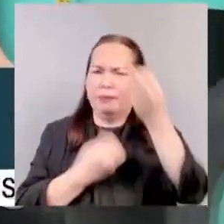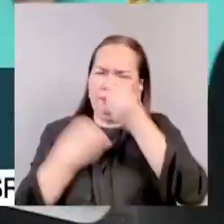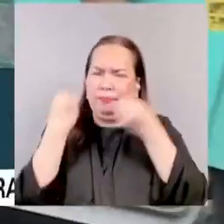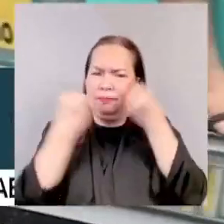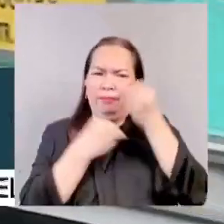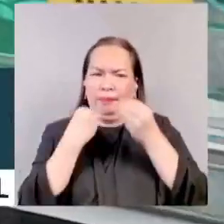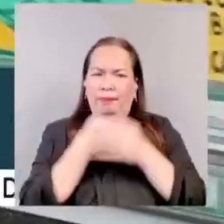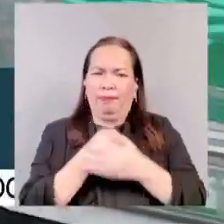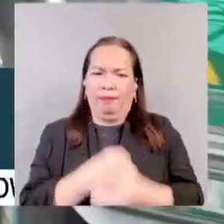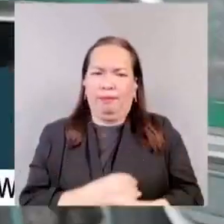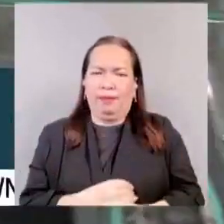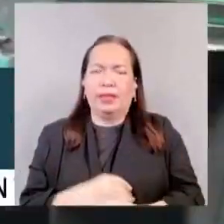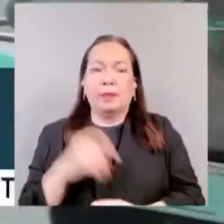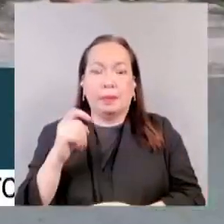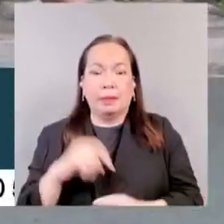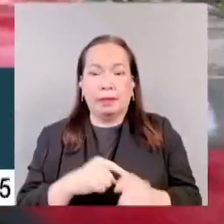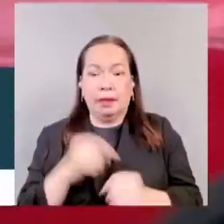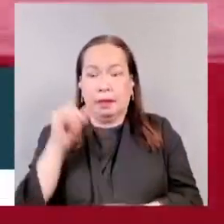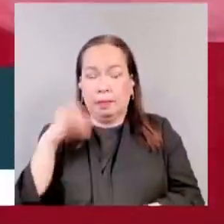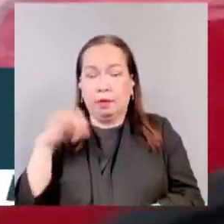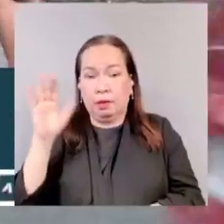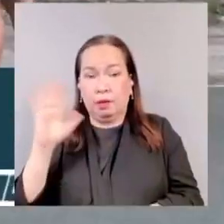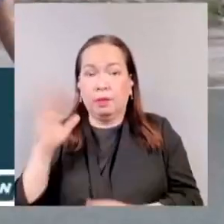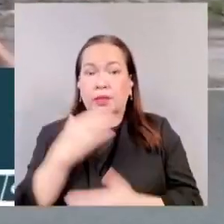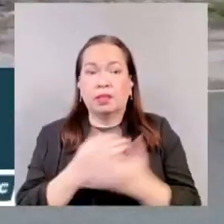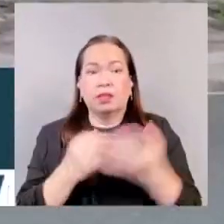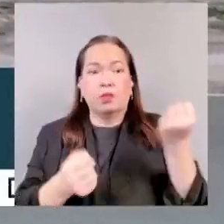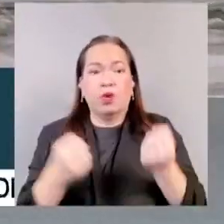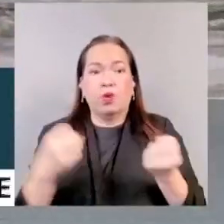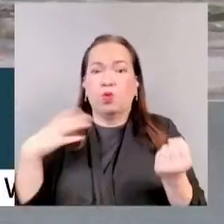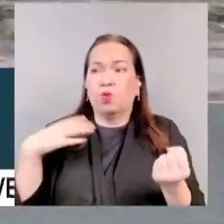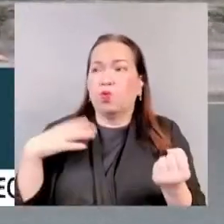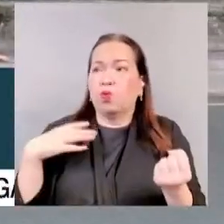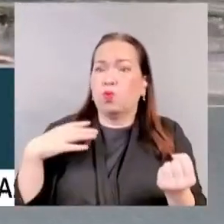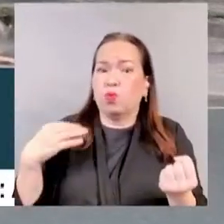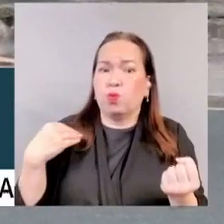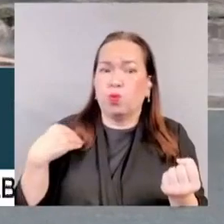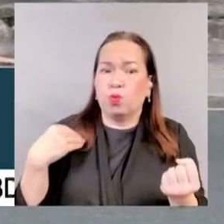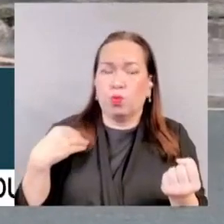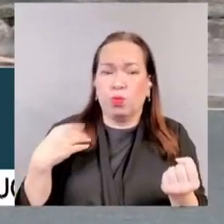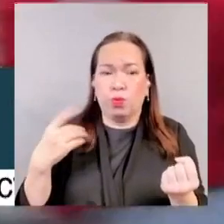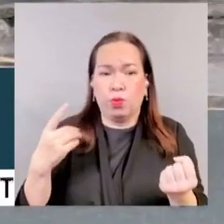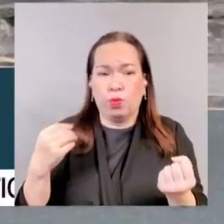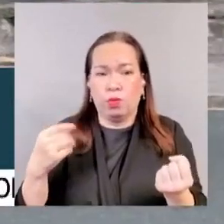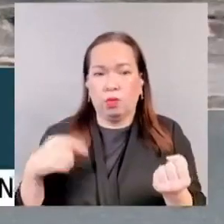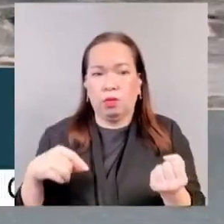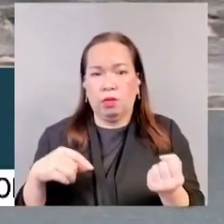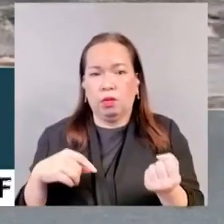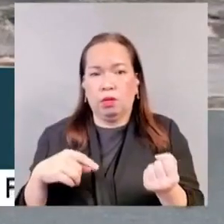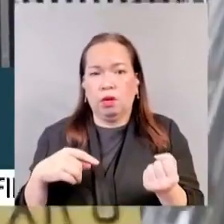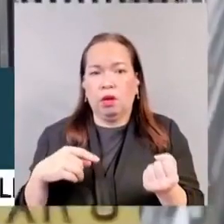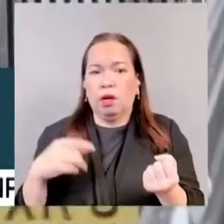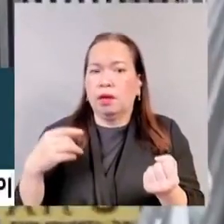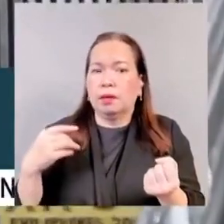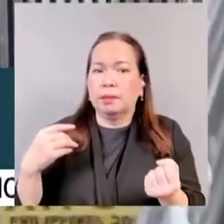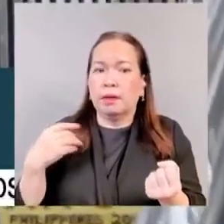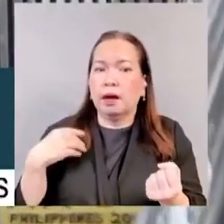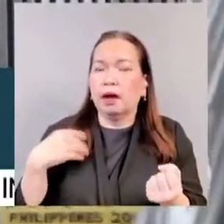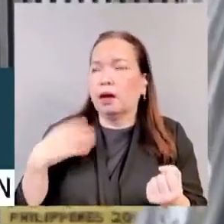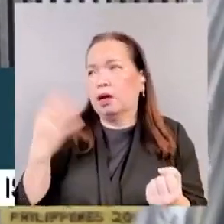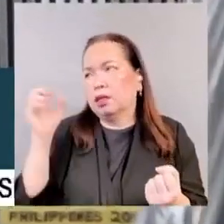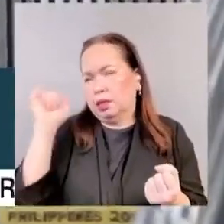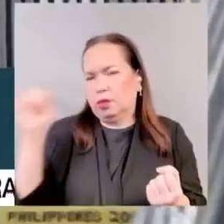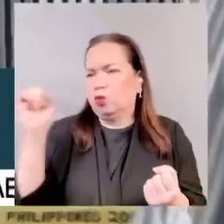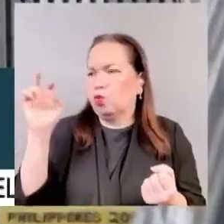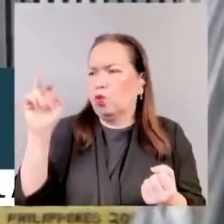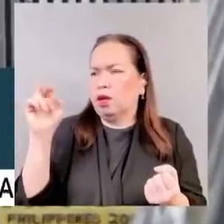effect Sunday, but some drivers have yet to charge passengers the higher fare, citing a lack of knowledge about it. Some commuters, meanwhile, are